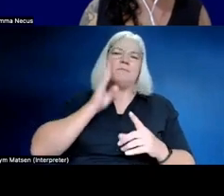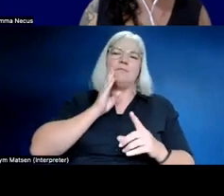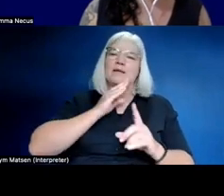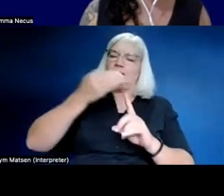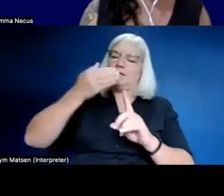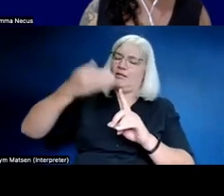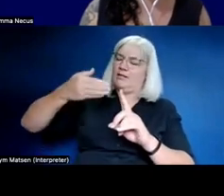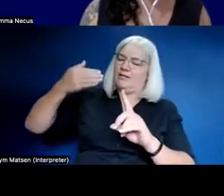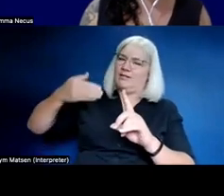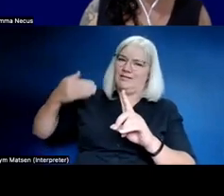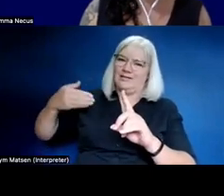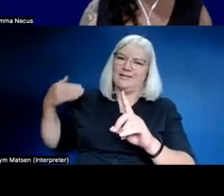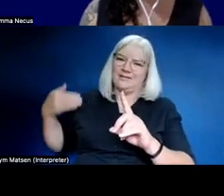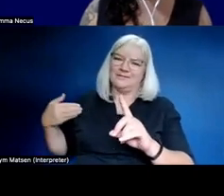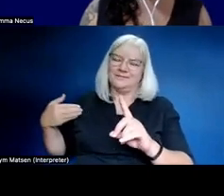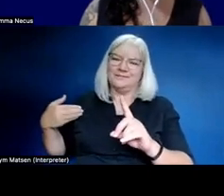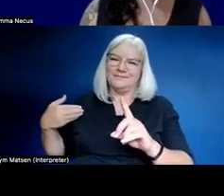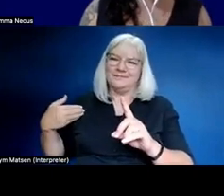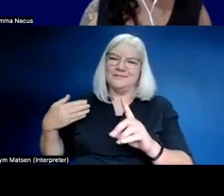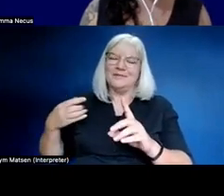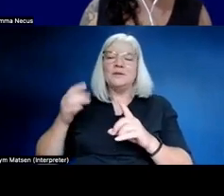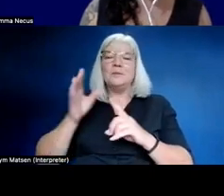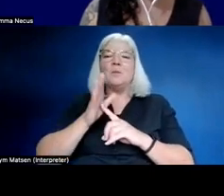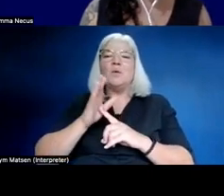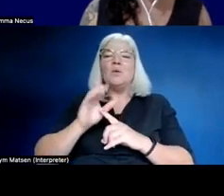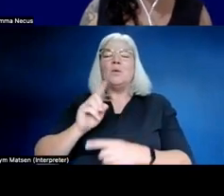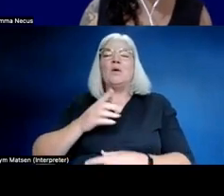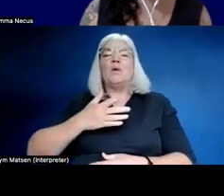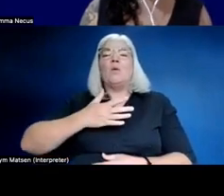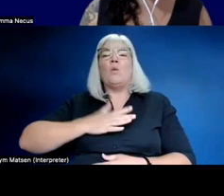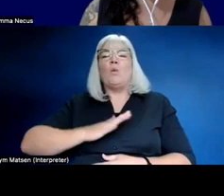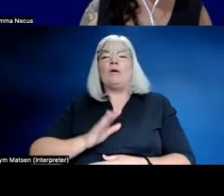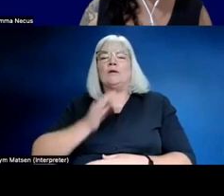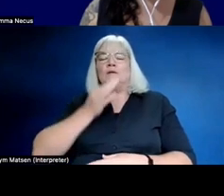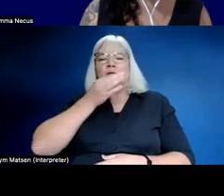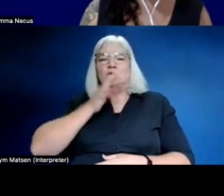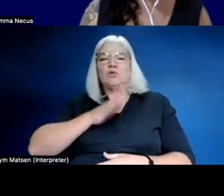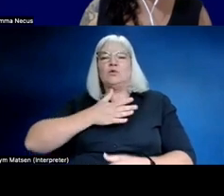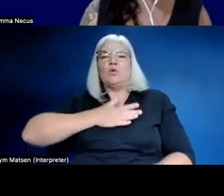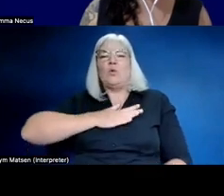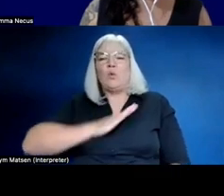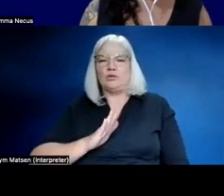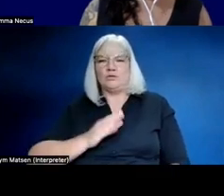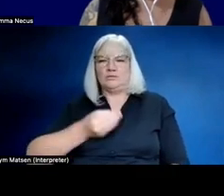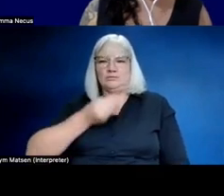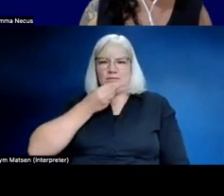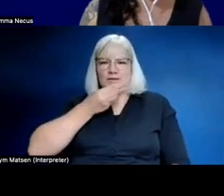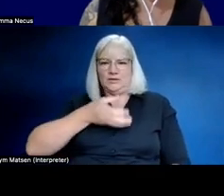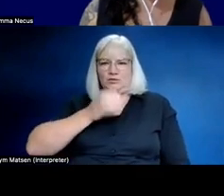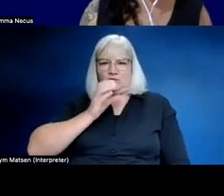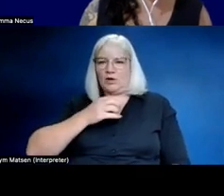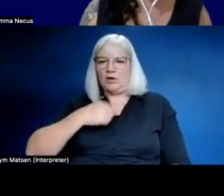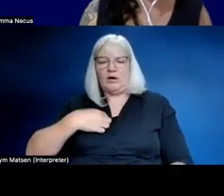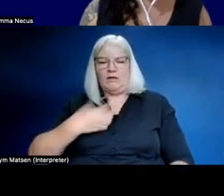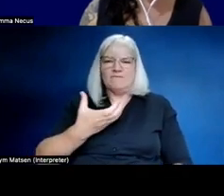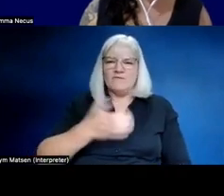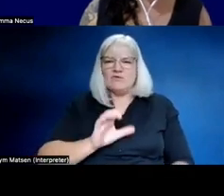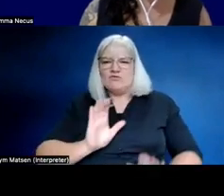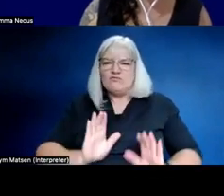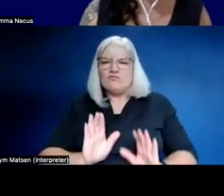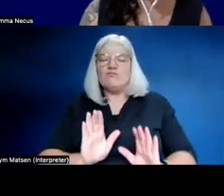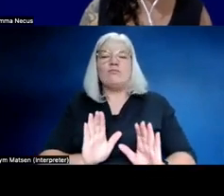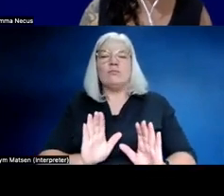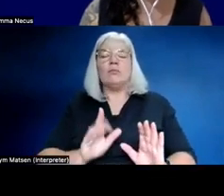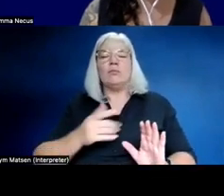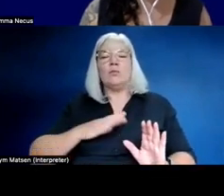is that we want children to want to do it. We're not forcing them to do it or pushing them to do it. We want to teach long-term skills